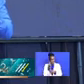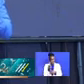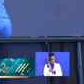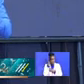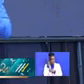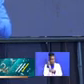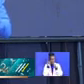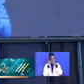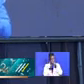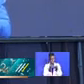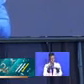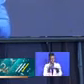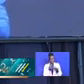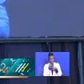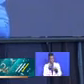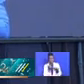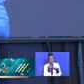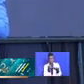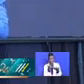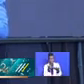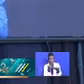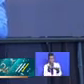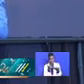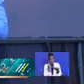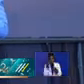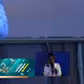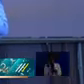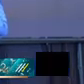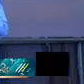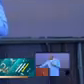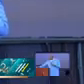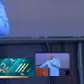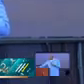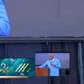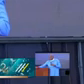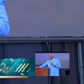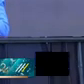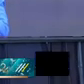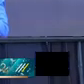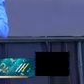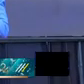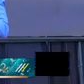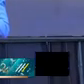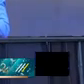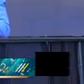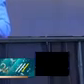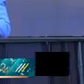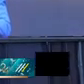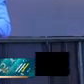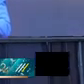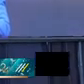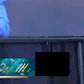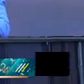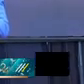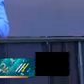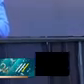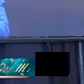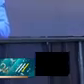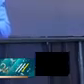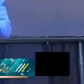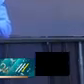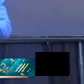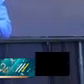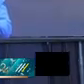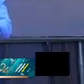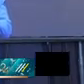understand that it's not just for one time it's for Lifetime and that's